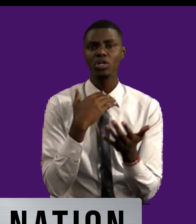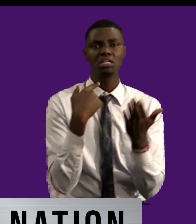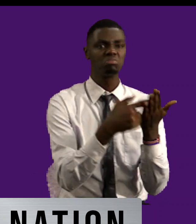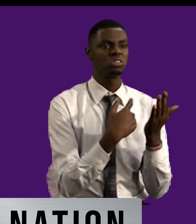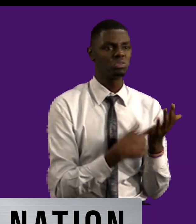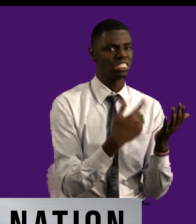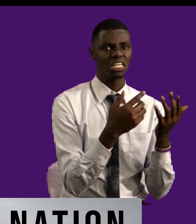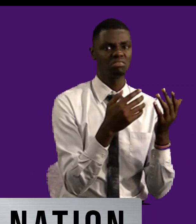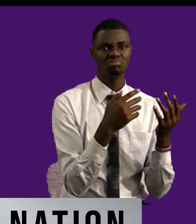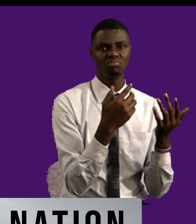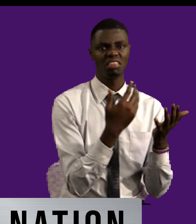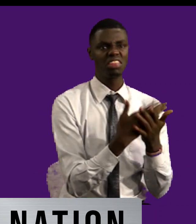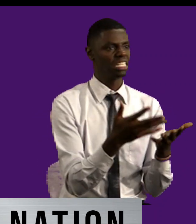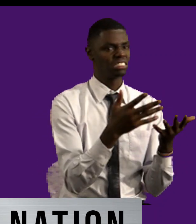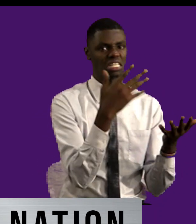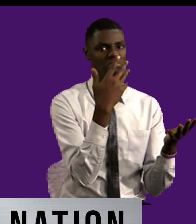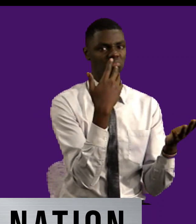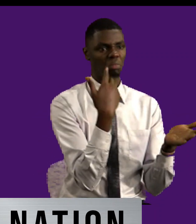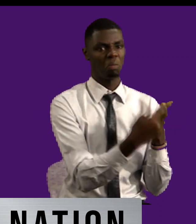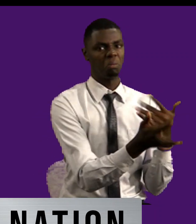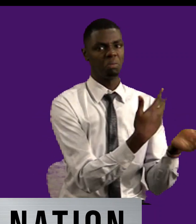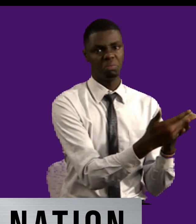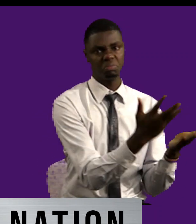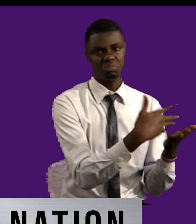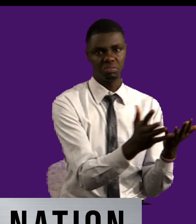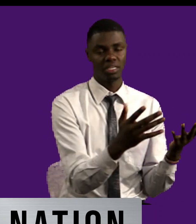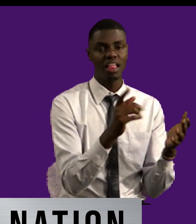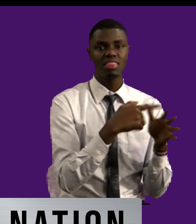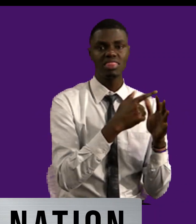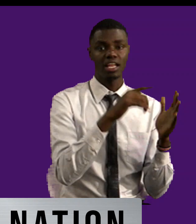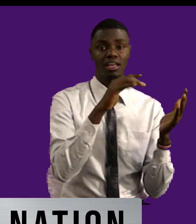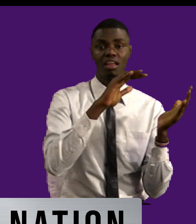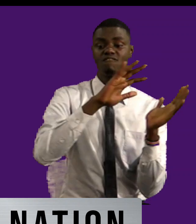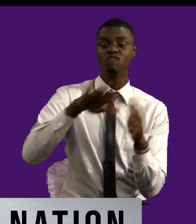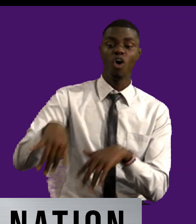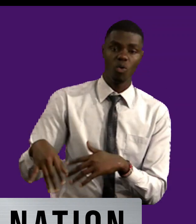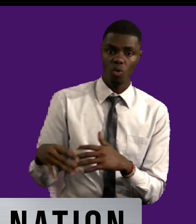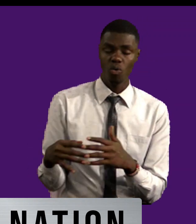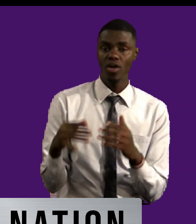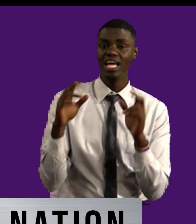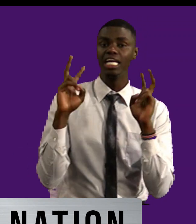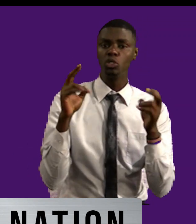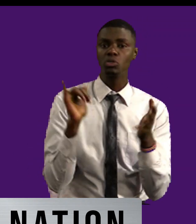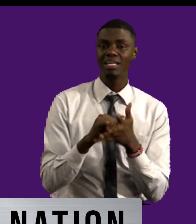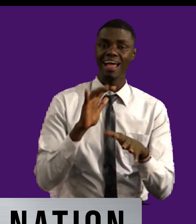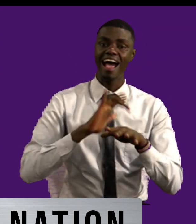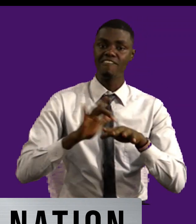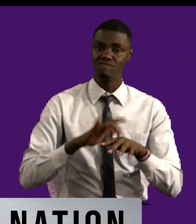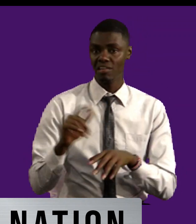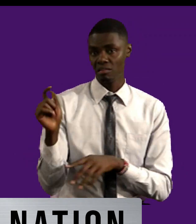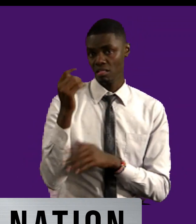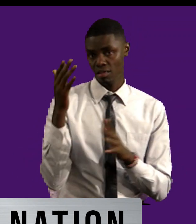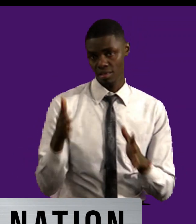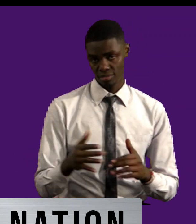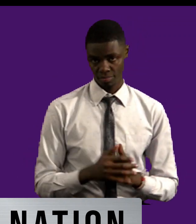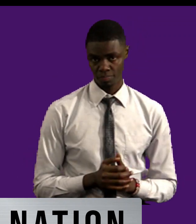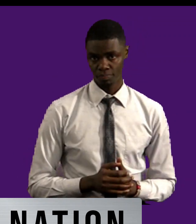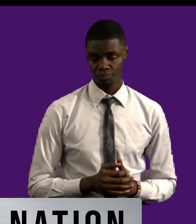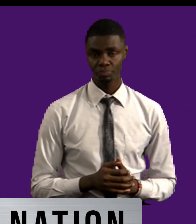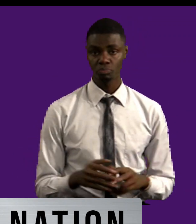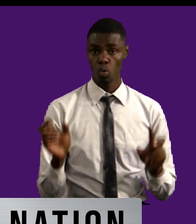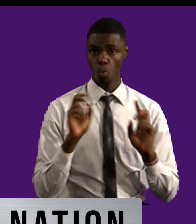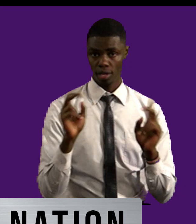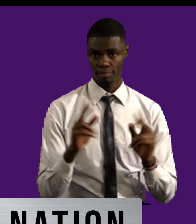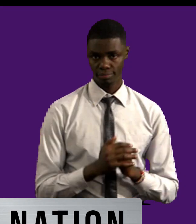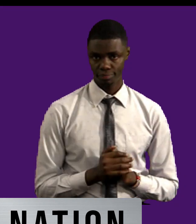discuss non-issues and forego at the expense of the issues that affect Kenyans.